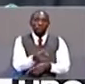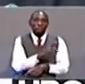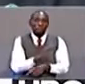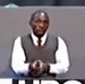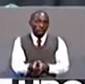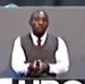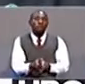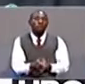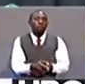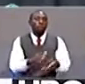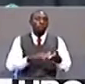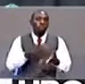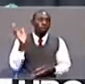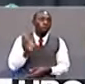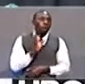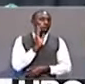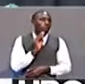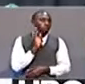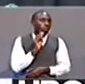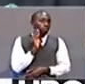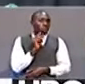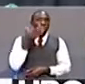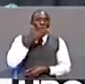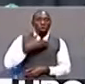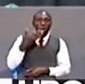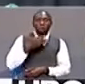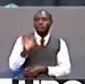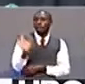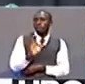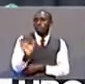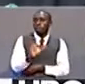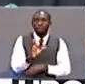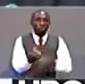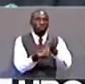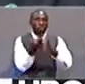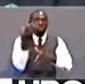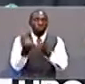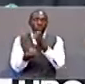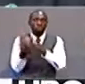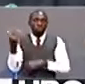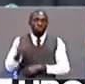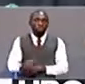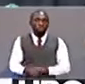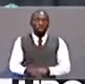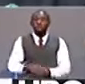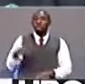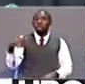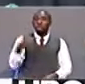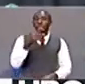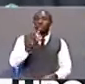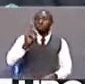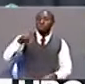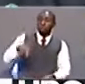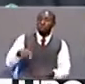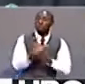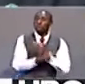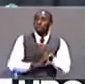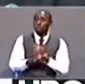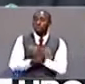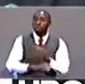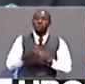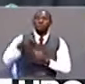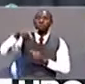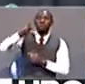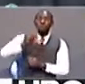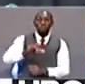more experienced foreign companies. And in addition, the GDP of the country expected to reach